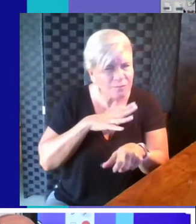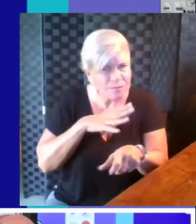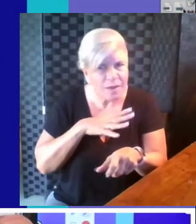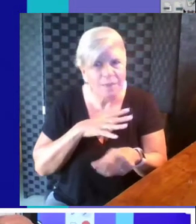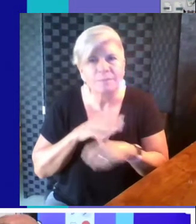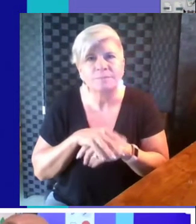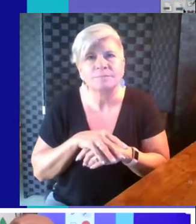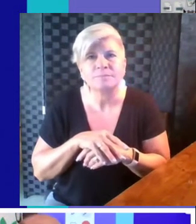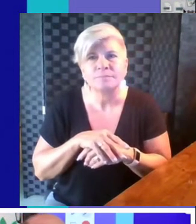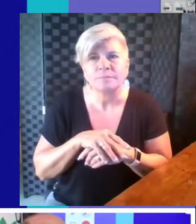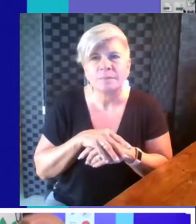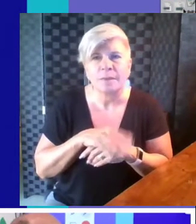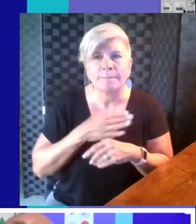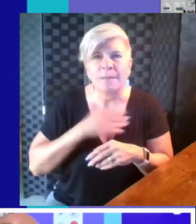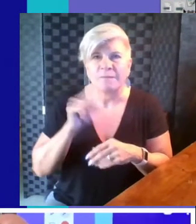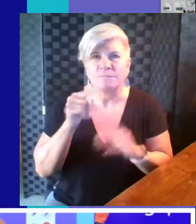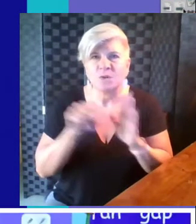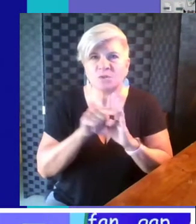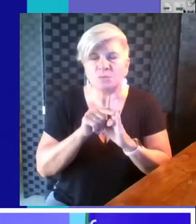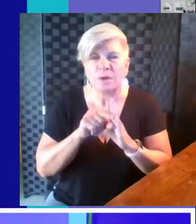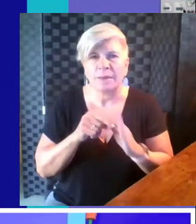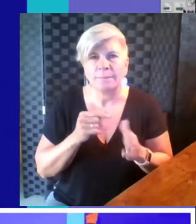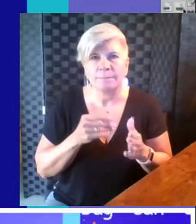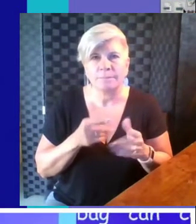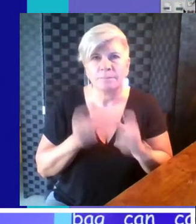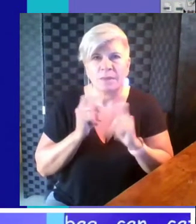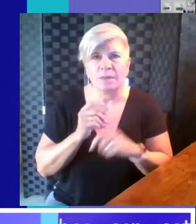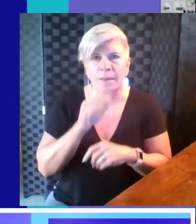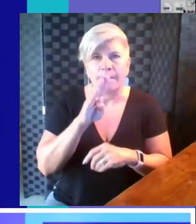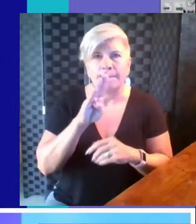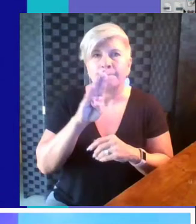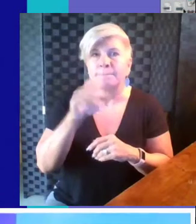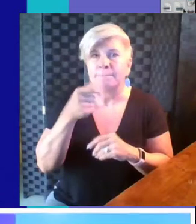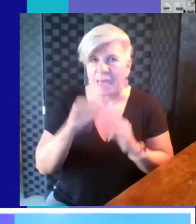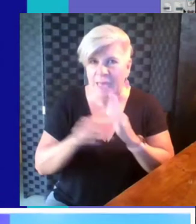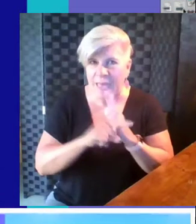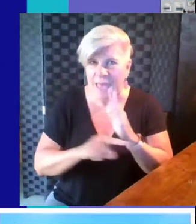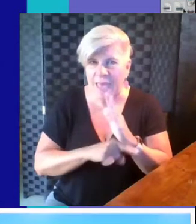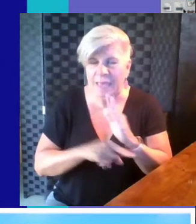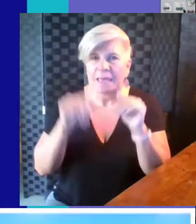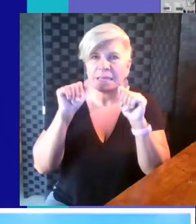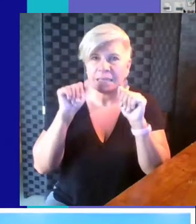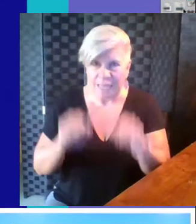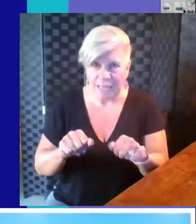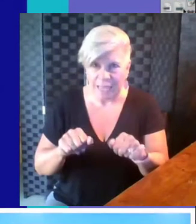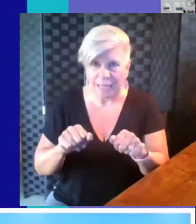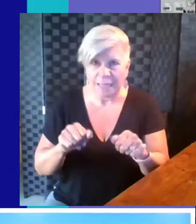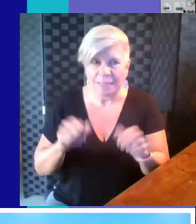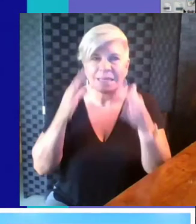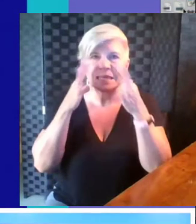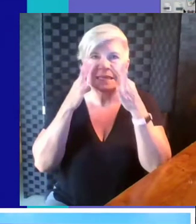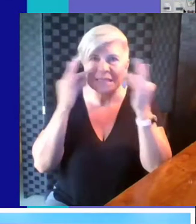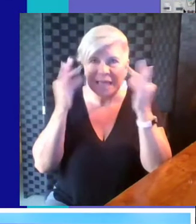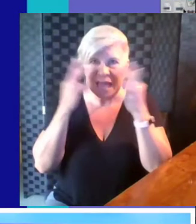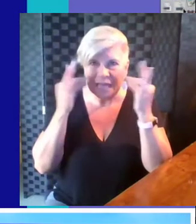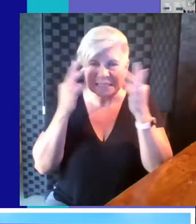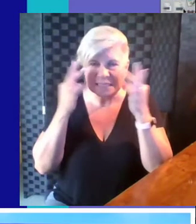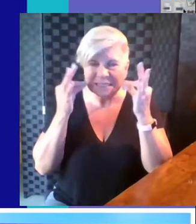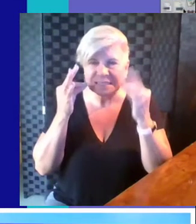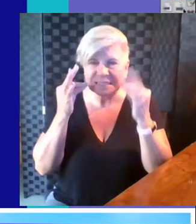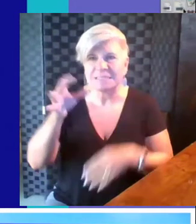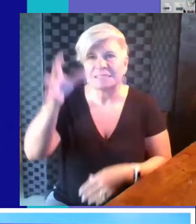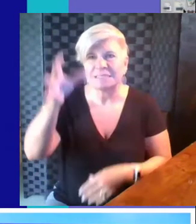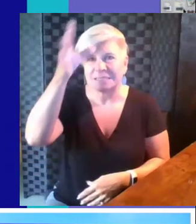okay too. But this is my first grade pace. Ready? Bag, can,